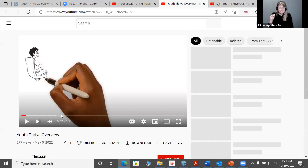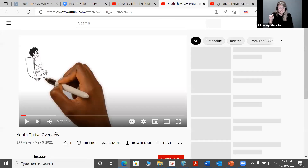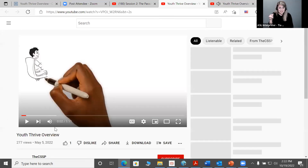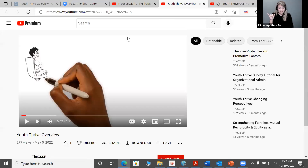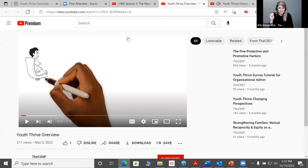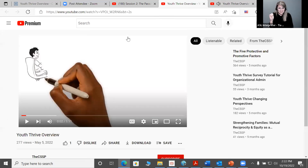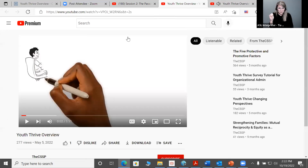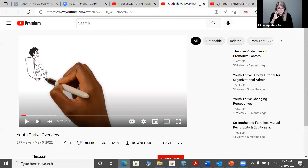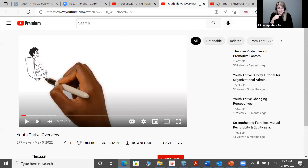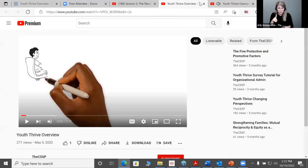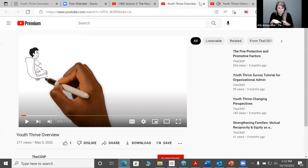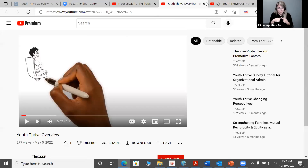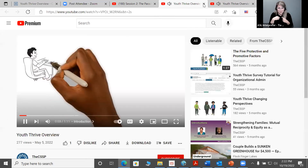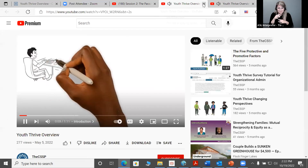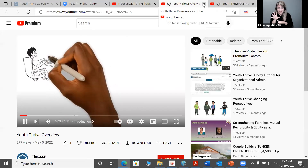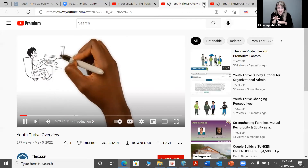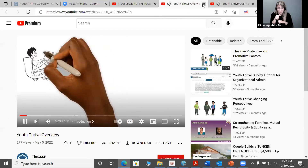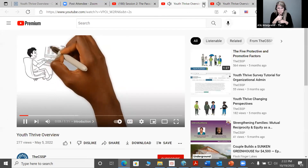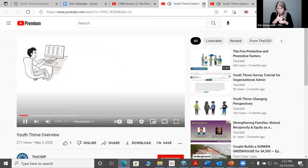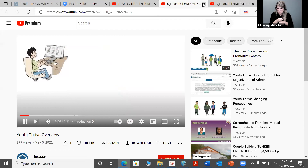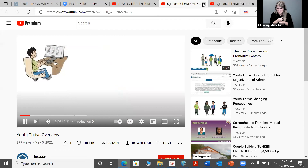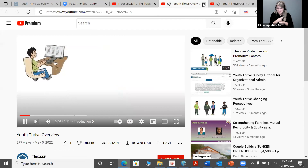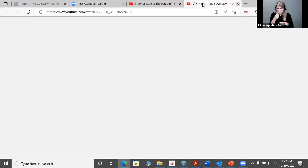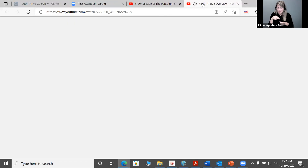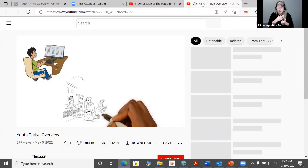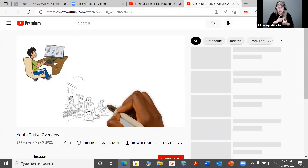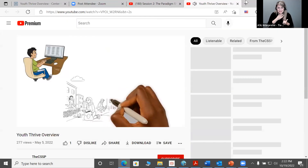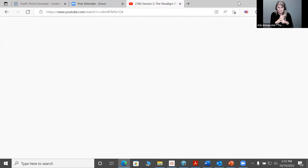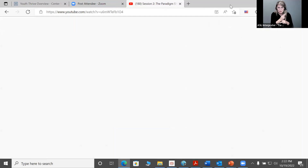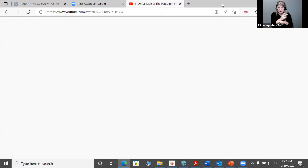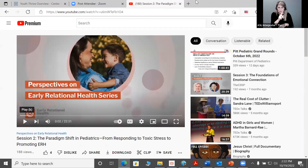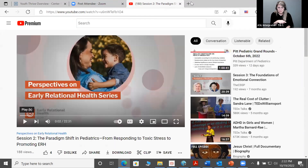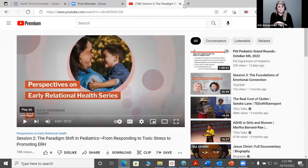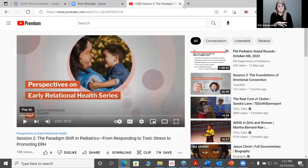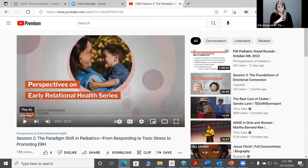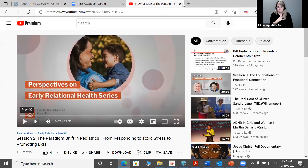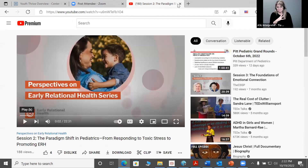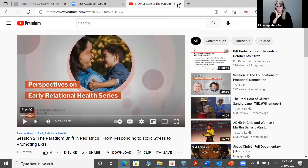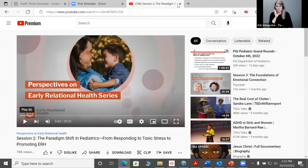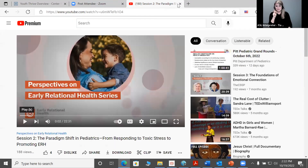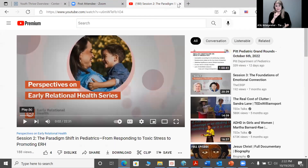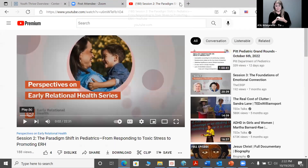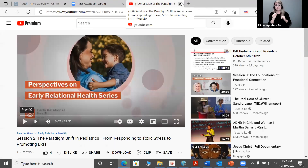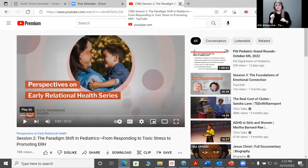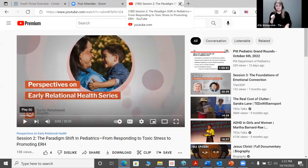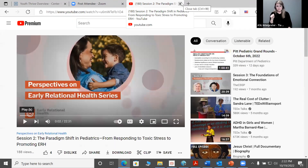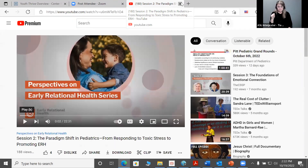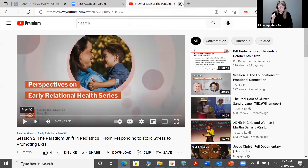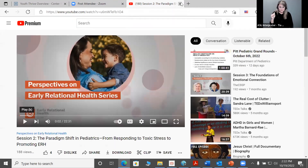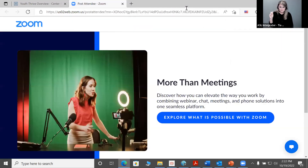the video was about? Yes. So while I try to figure this out. I absolutely can do that. Thank